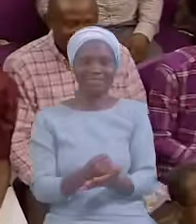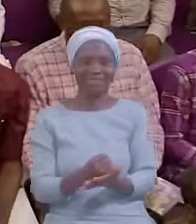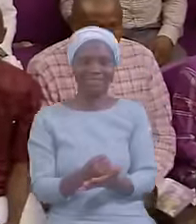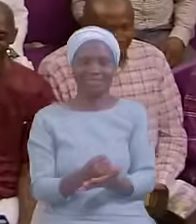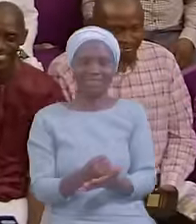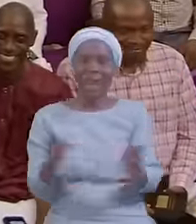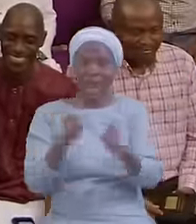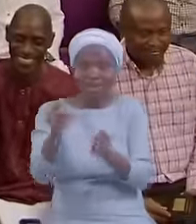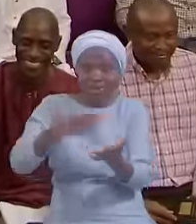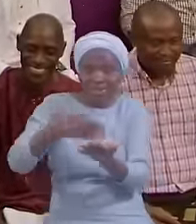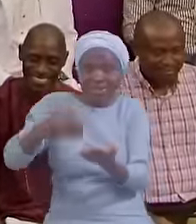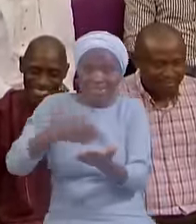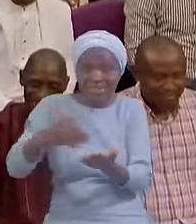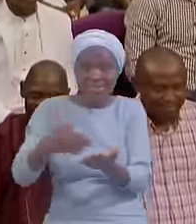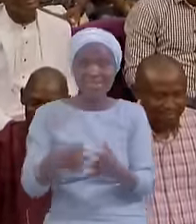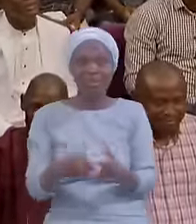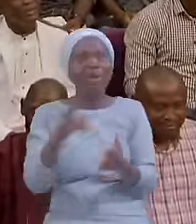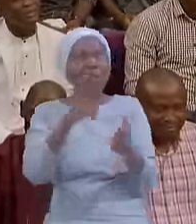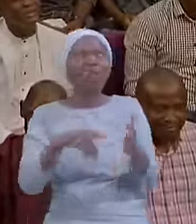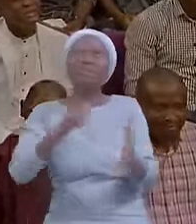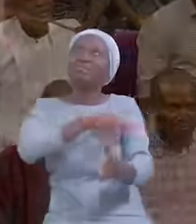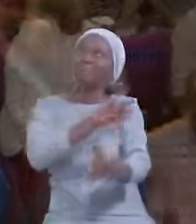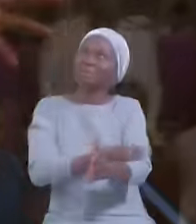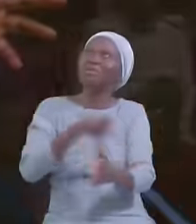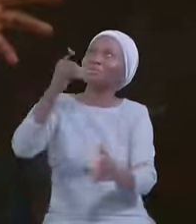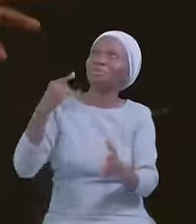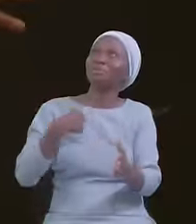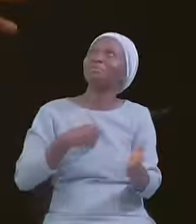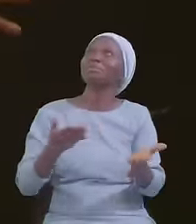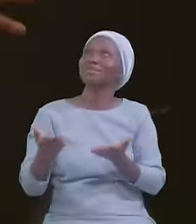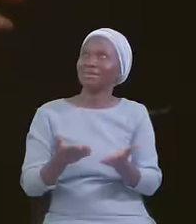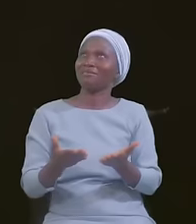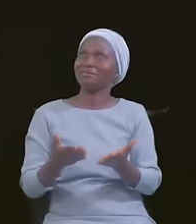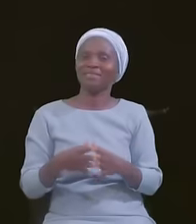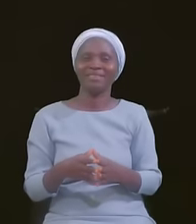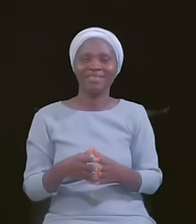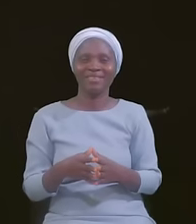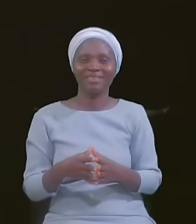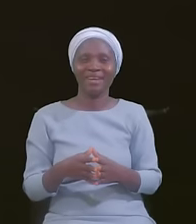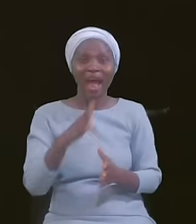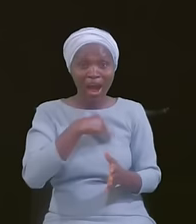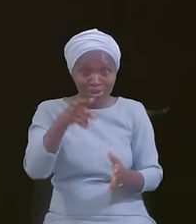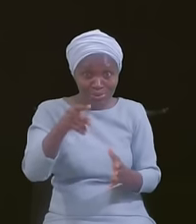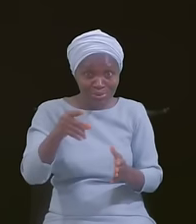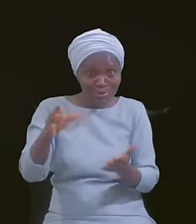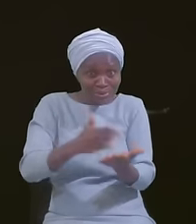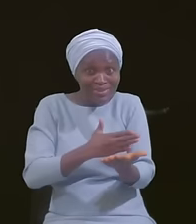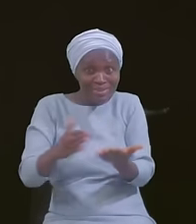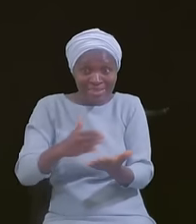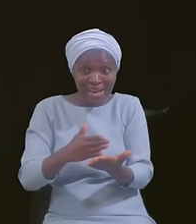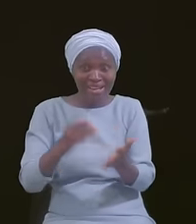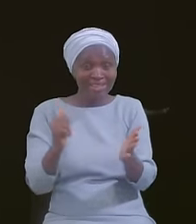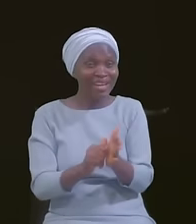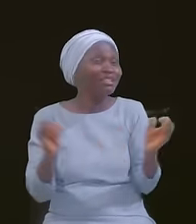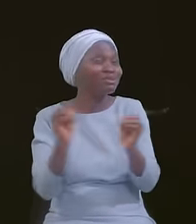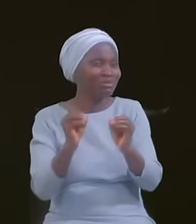As you sang, what a mighty God we serve. And you sang that